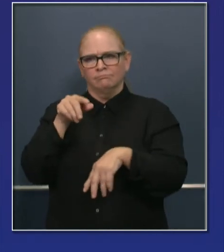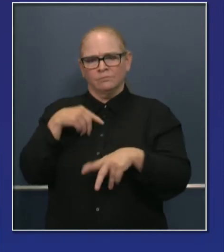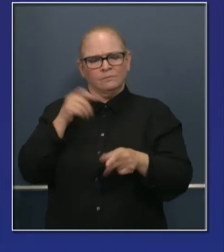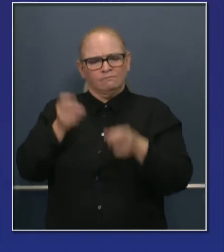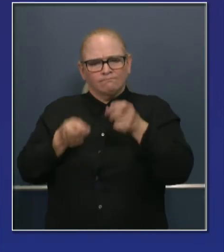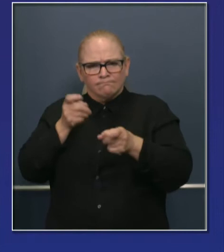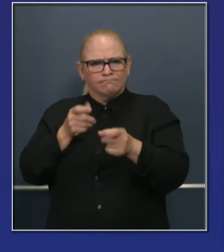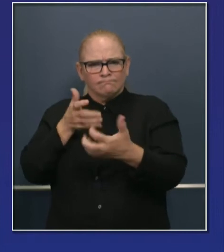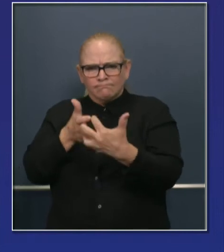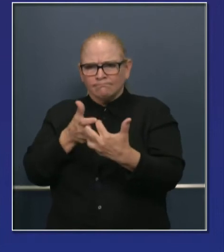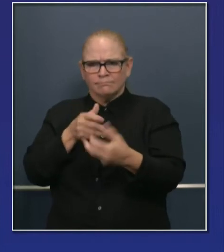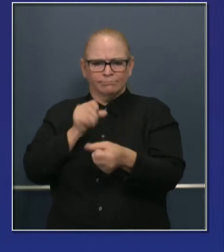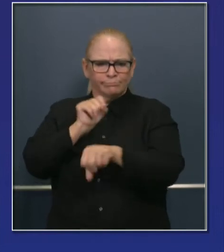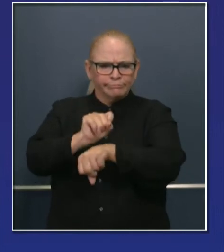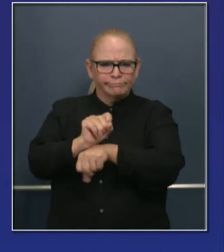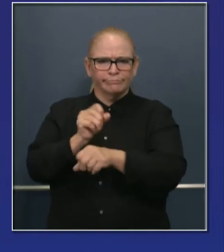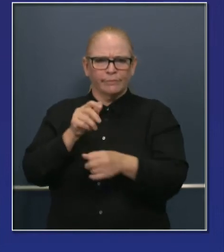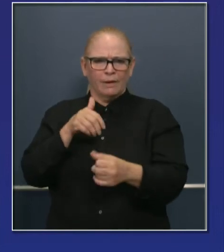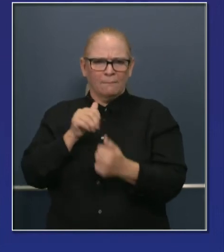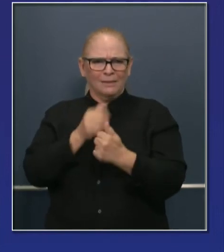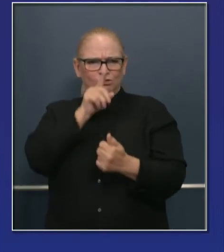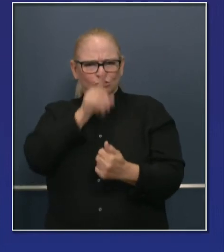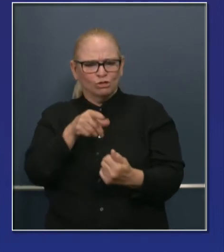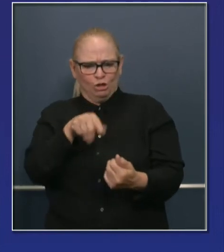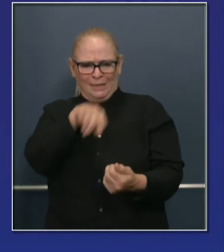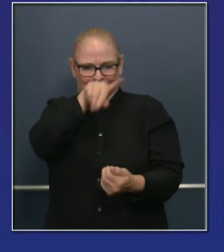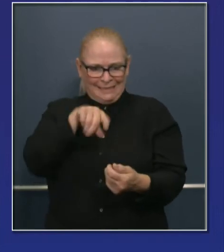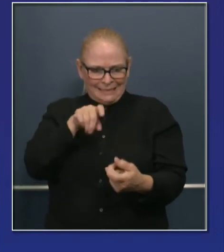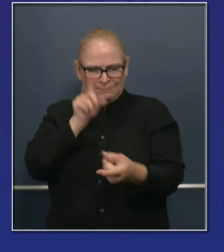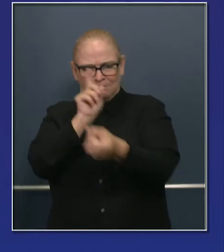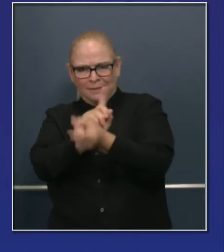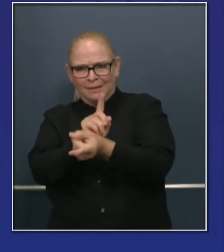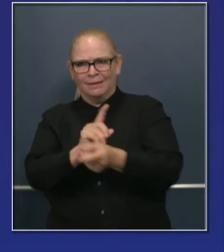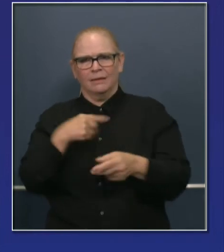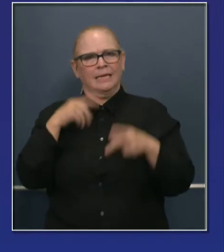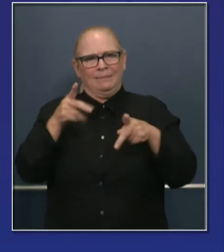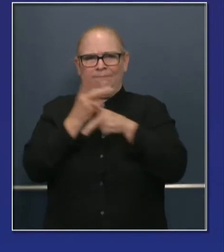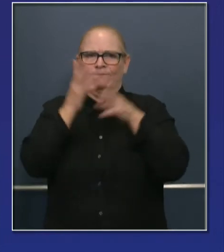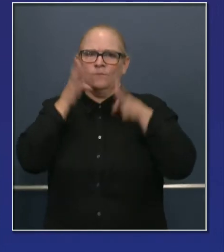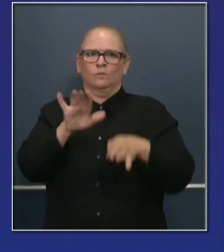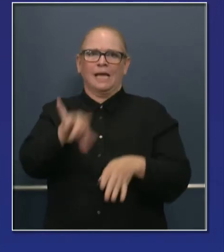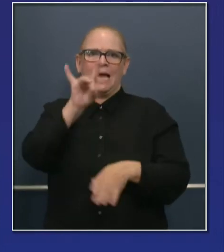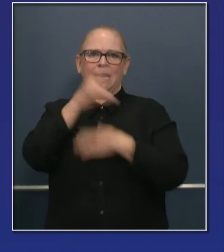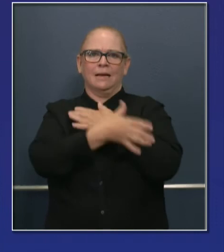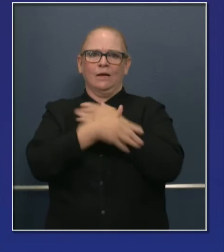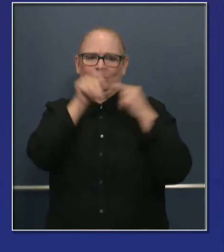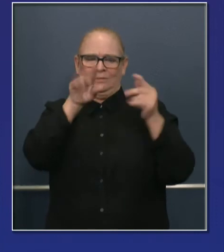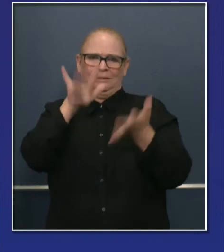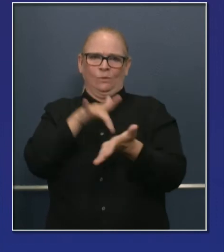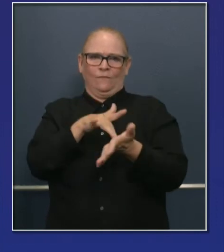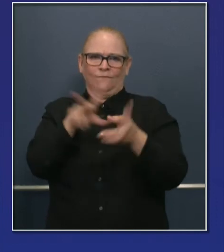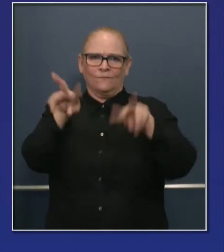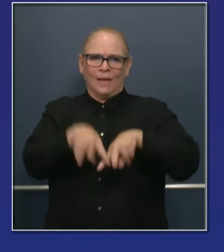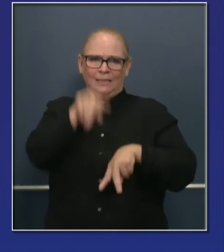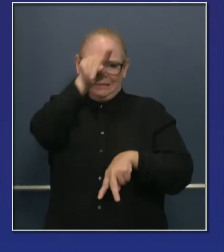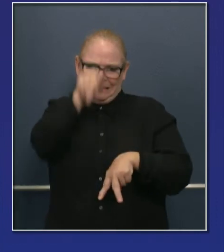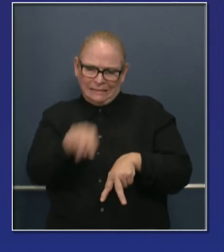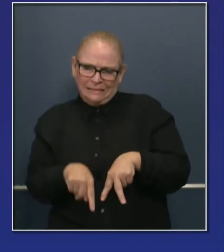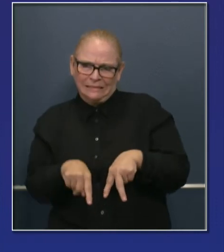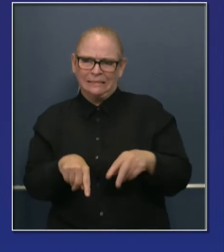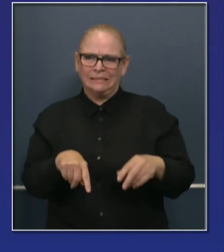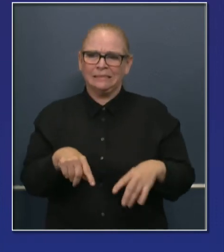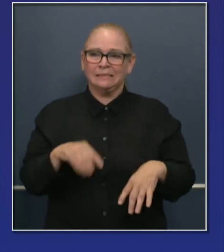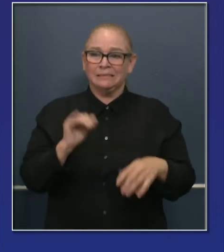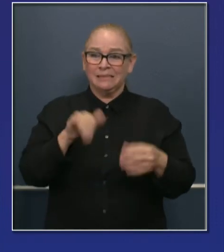interest in these efforts. They're not episodic. There's a full-blown commitment to follow through, to bend this curve,